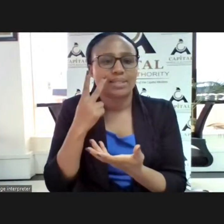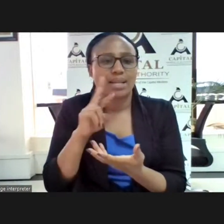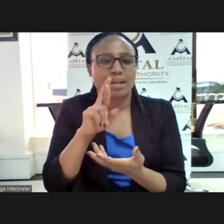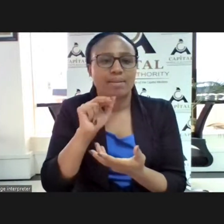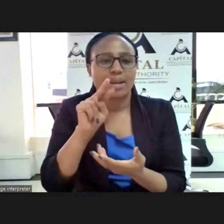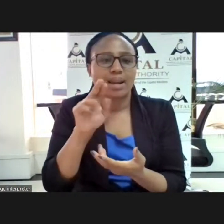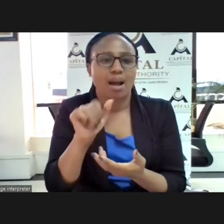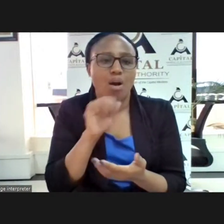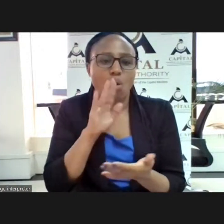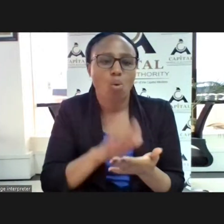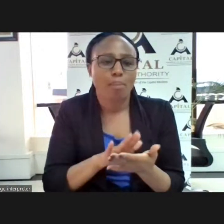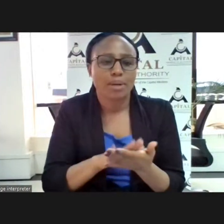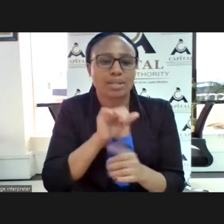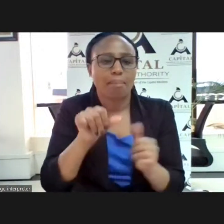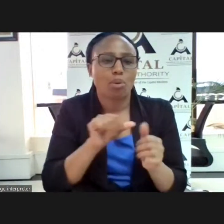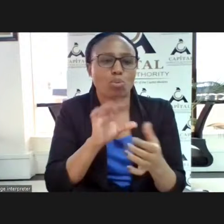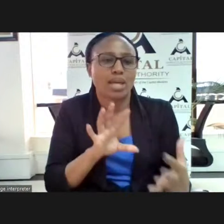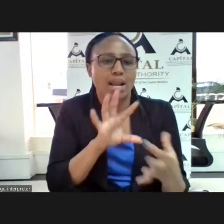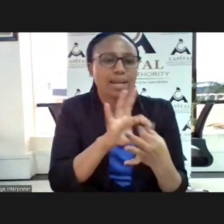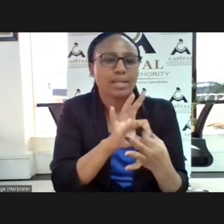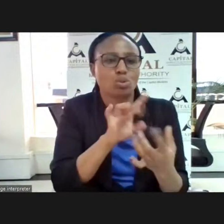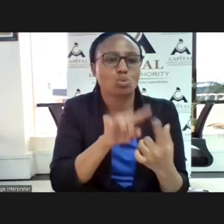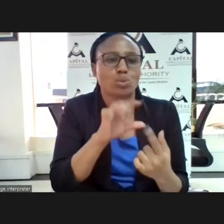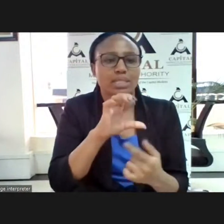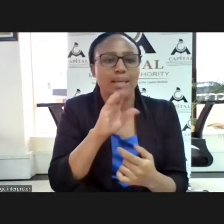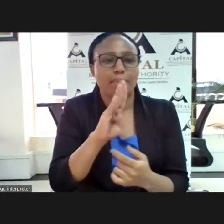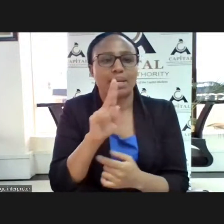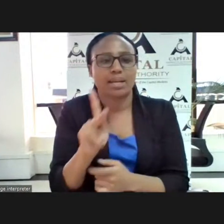on the the link to the CBK.